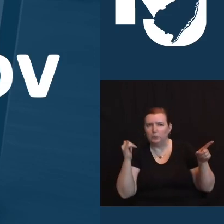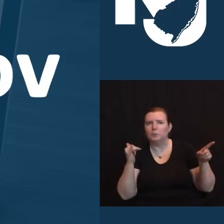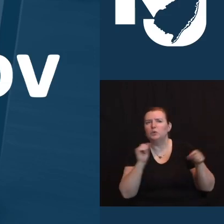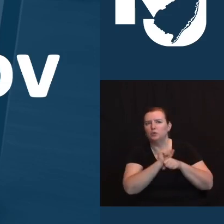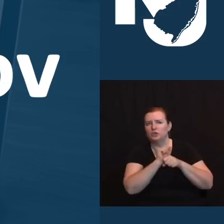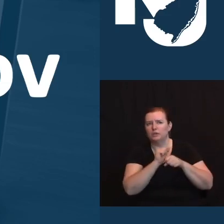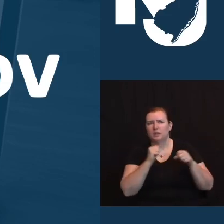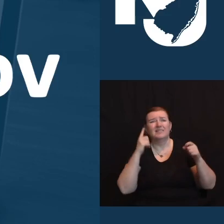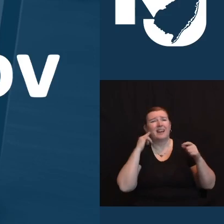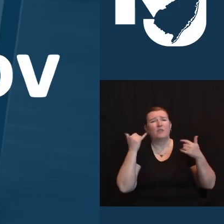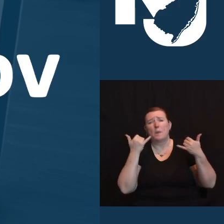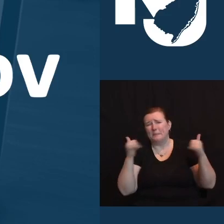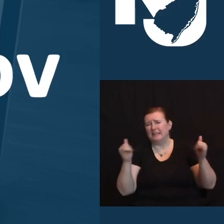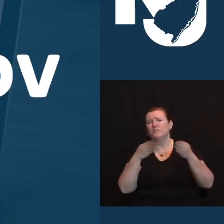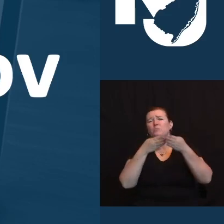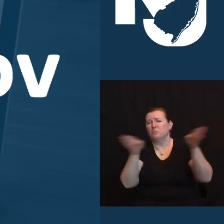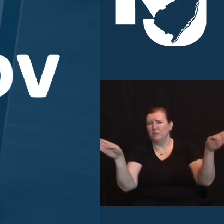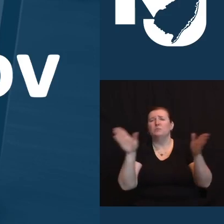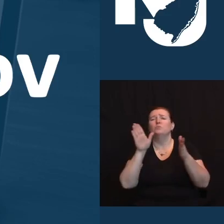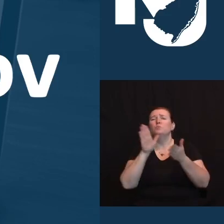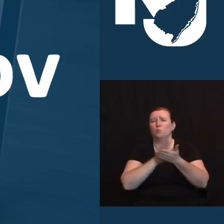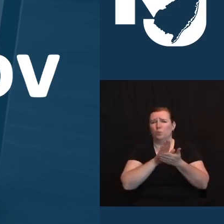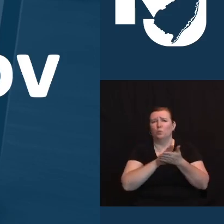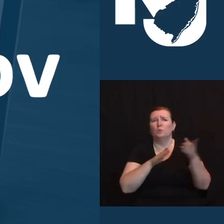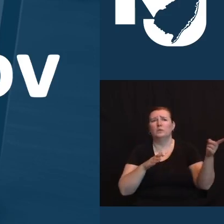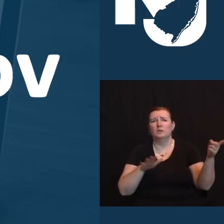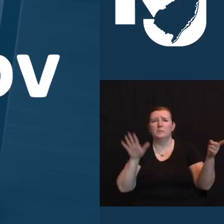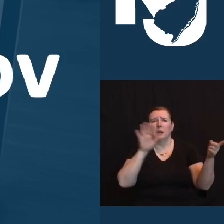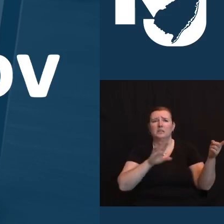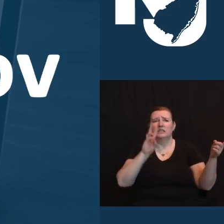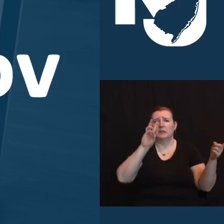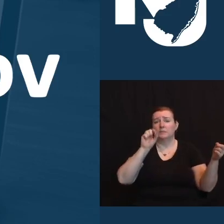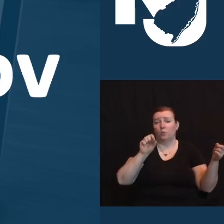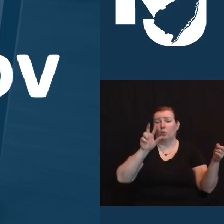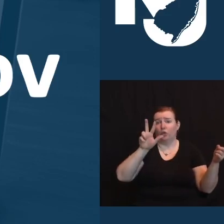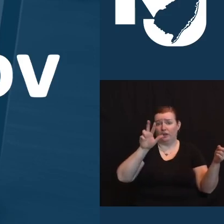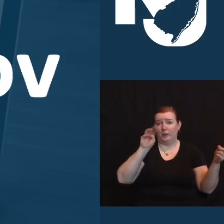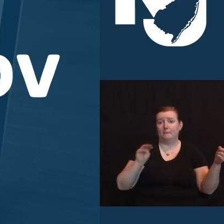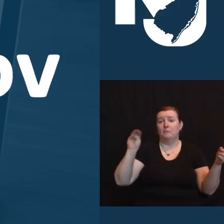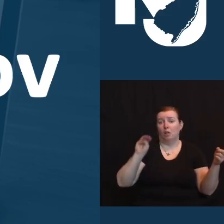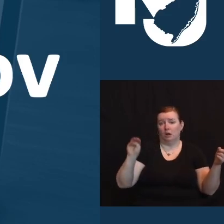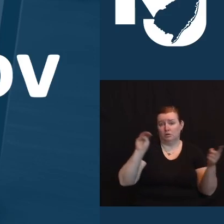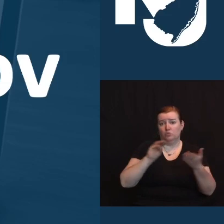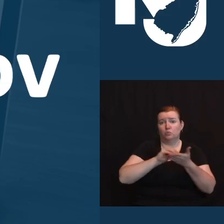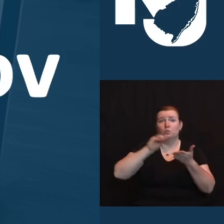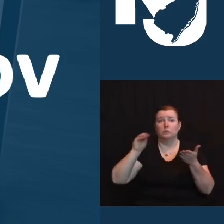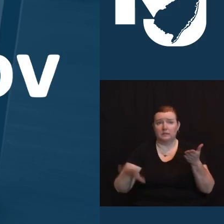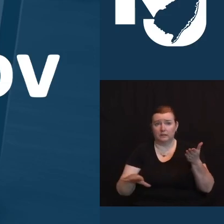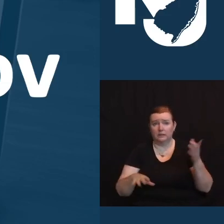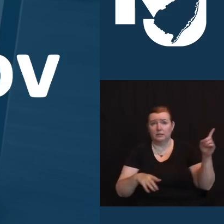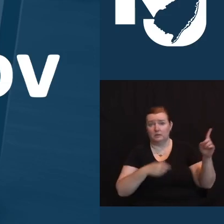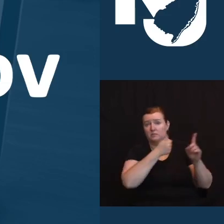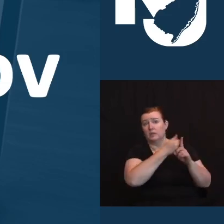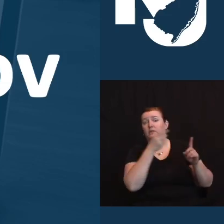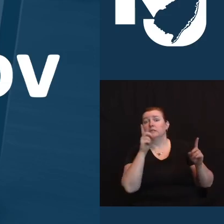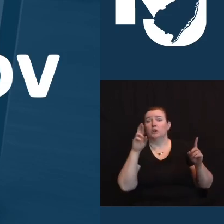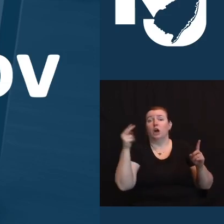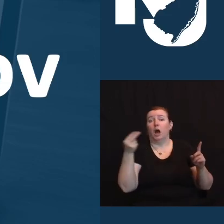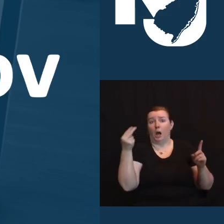system with roughly 6.3 million students. Linda has written extensively on